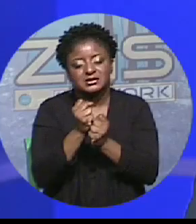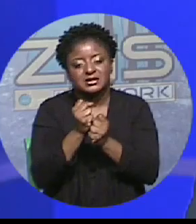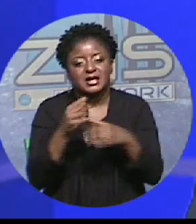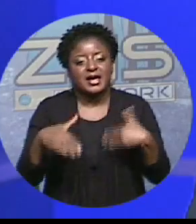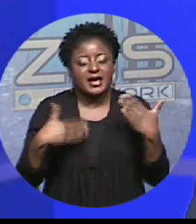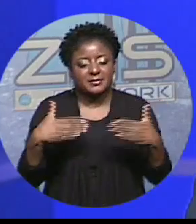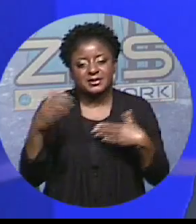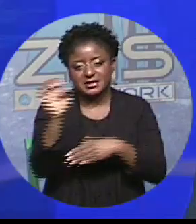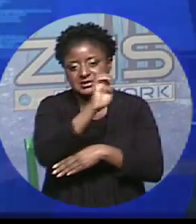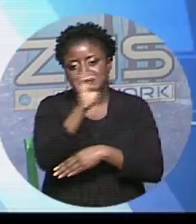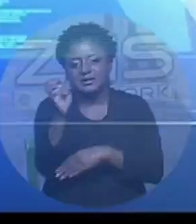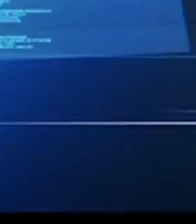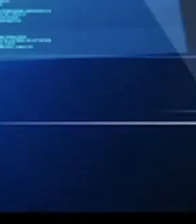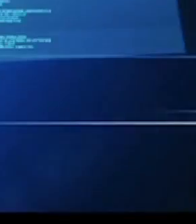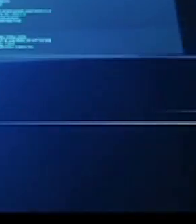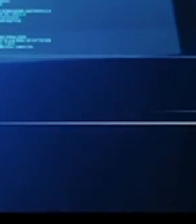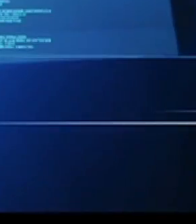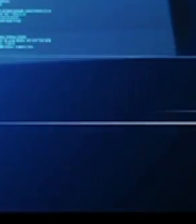Happy Easter, Bahamas.